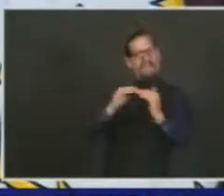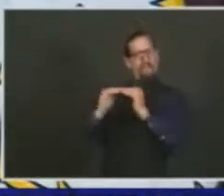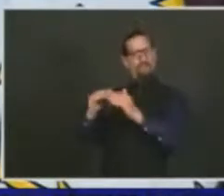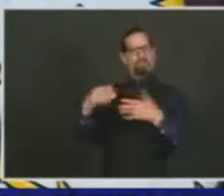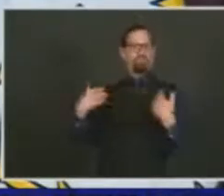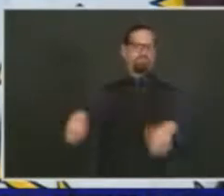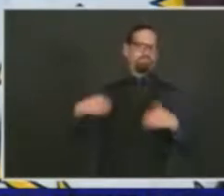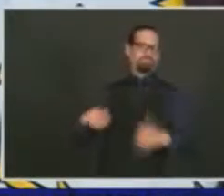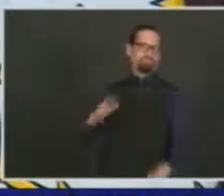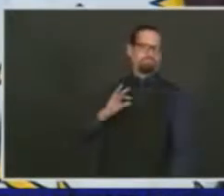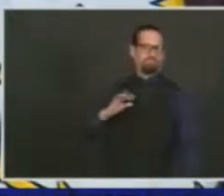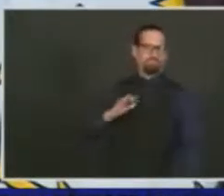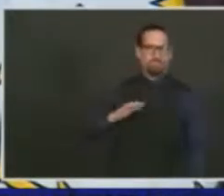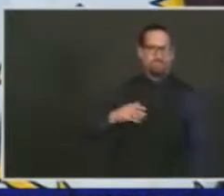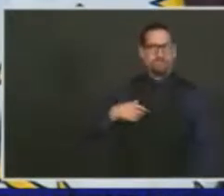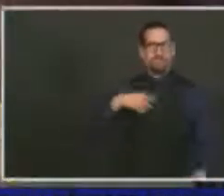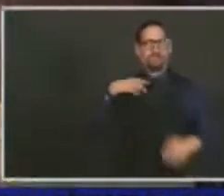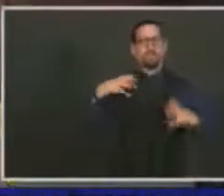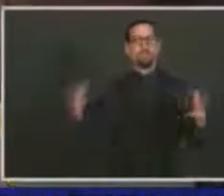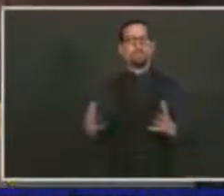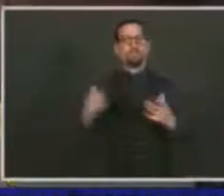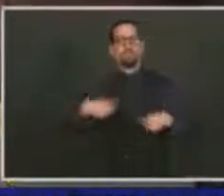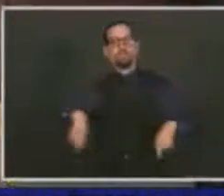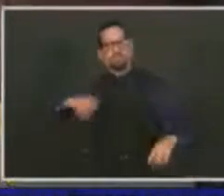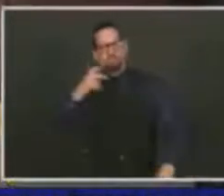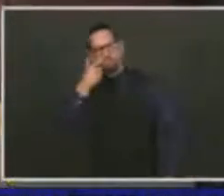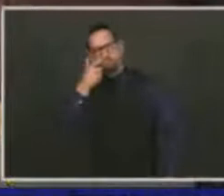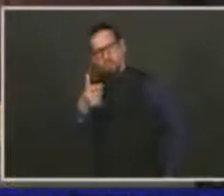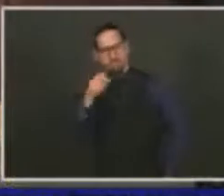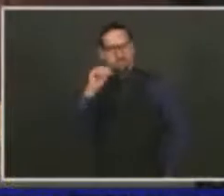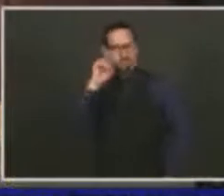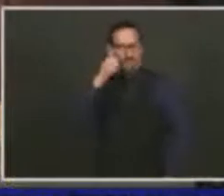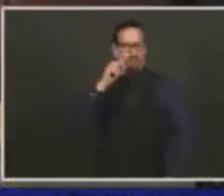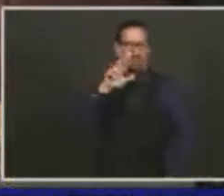tomorrow at 3:15. Thank you.